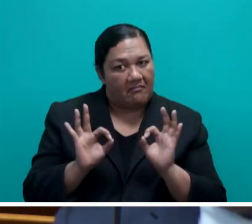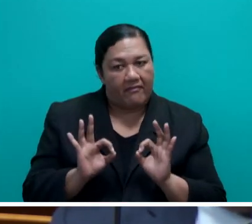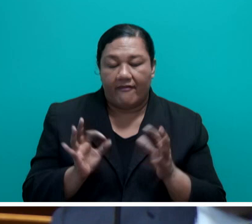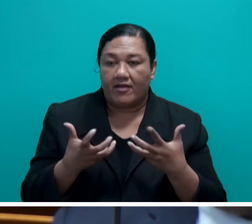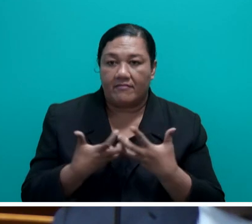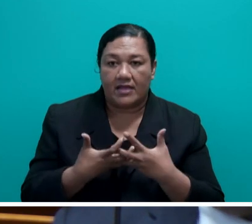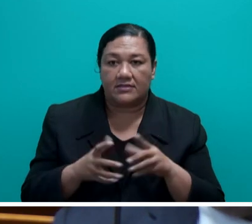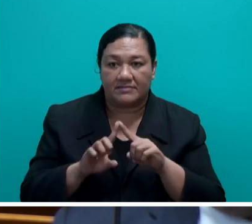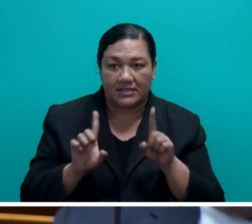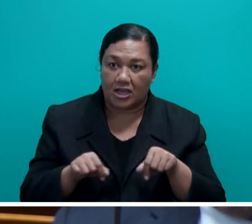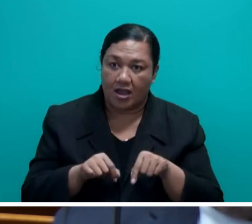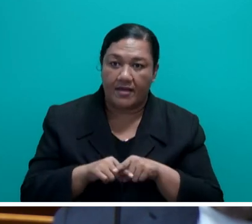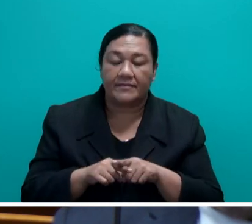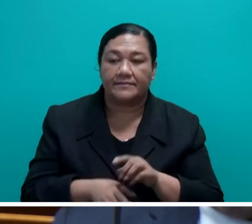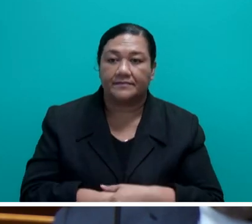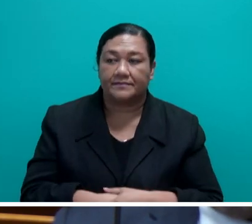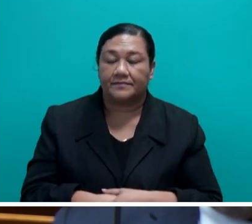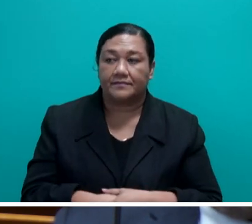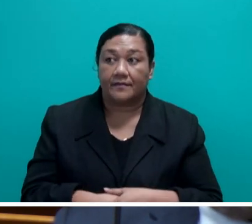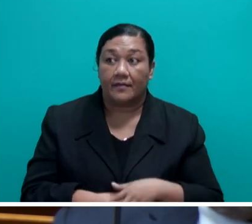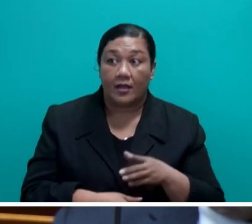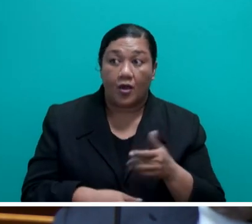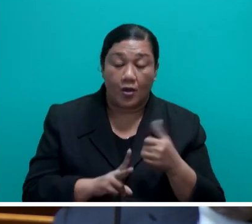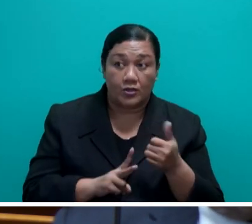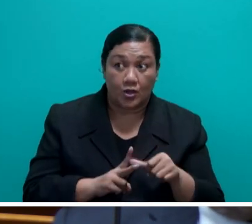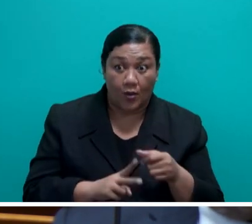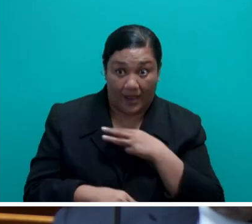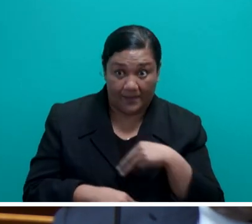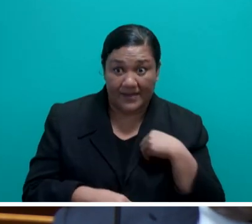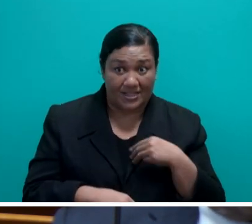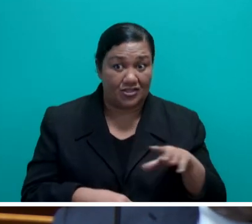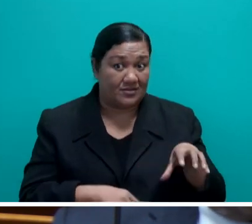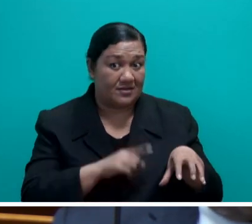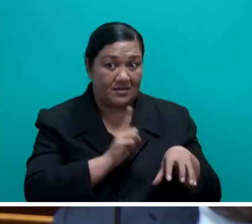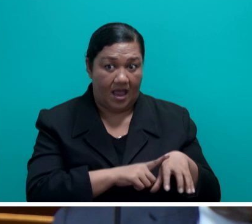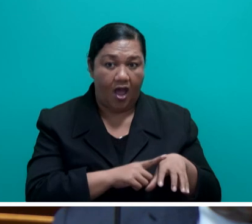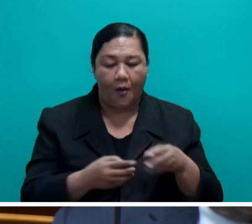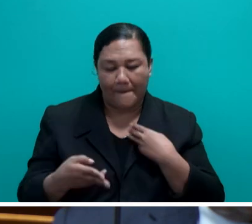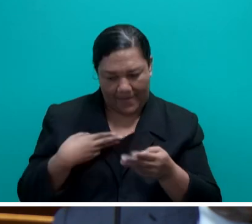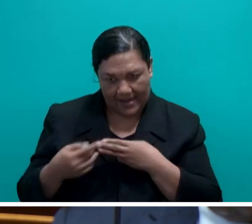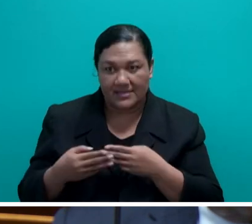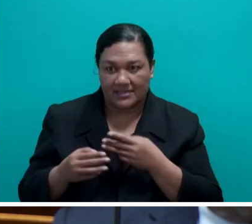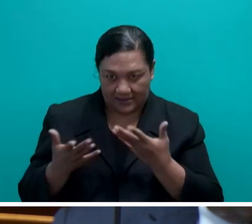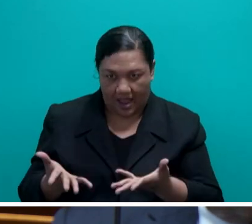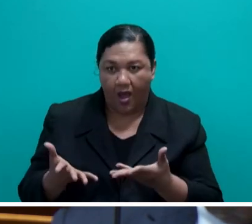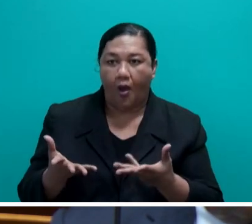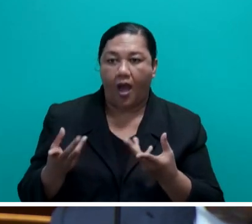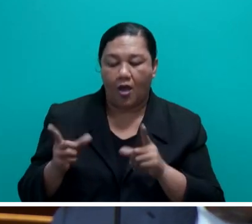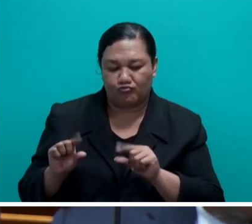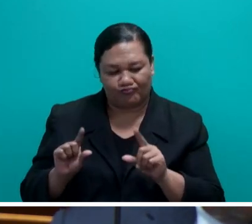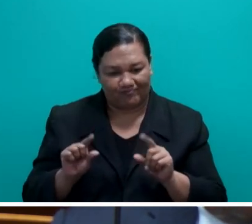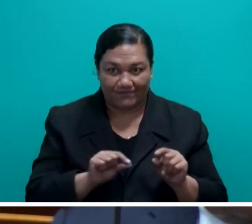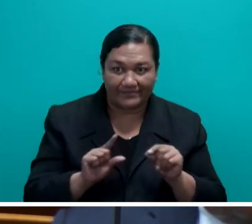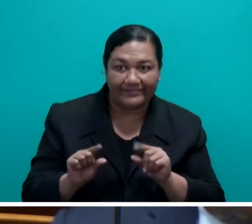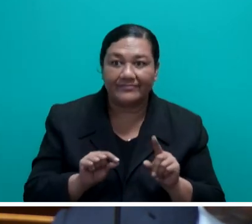Madam Deputy Speaker, I'd like to state at the outset that the Ministry is managing this relocation in alignment with the standard operating